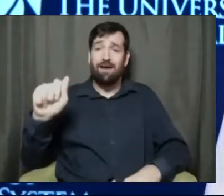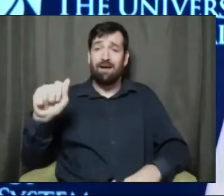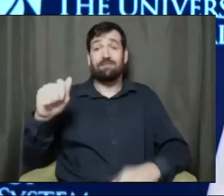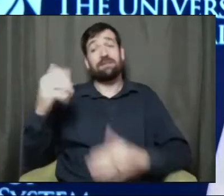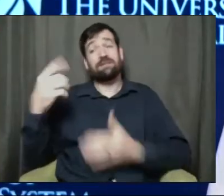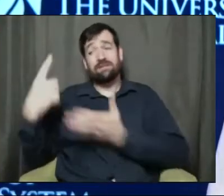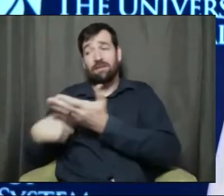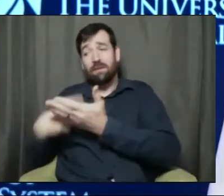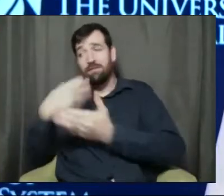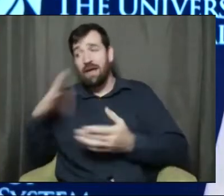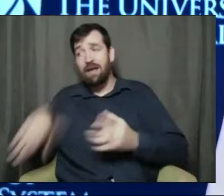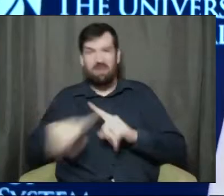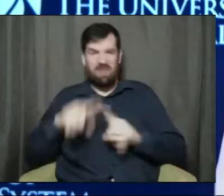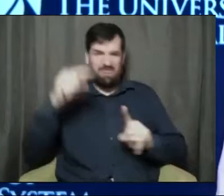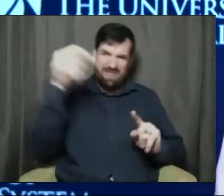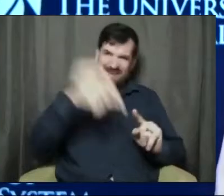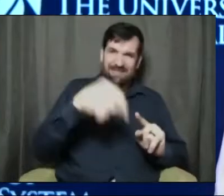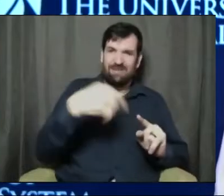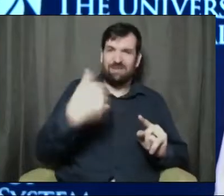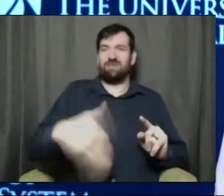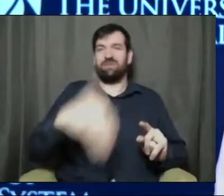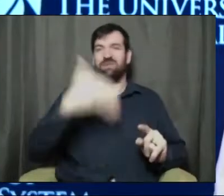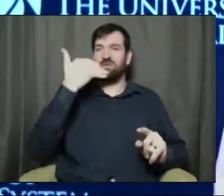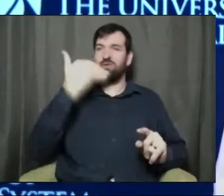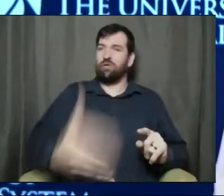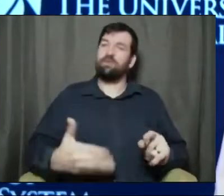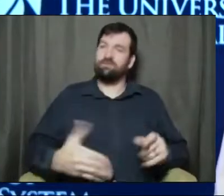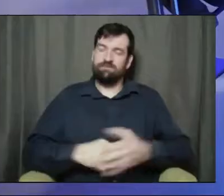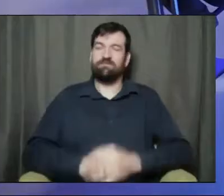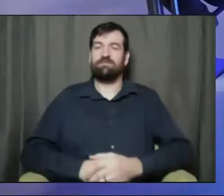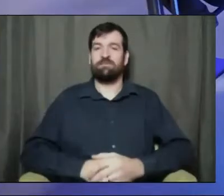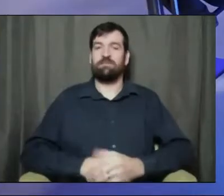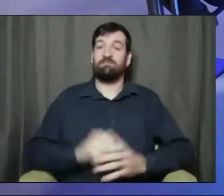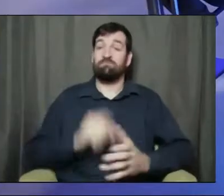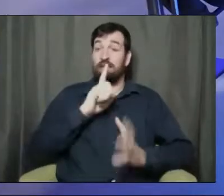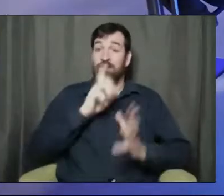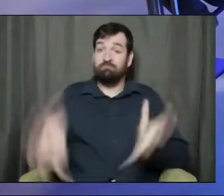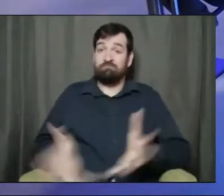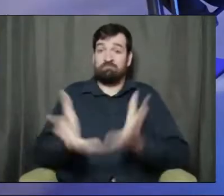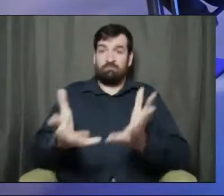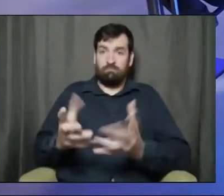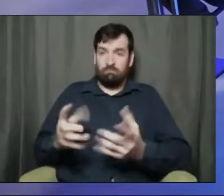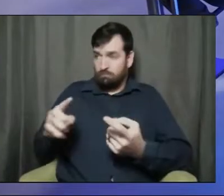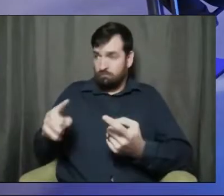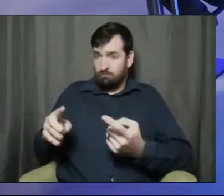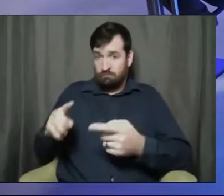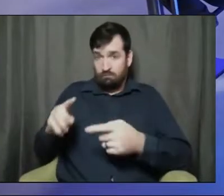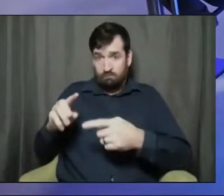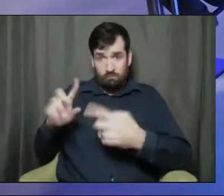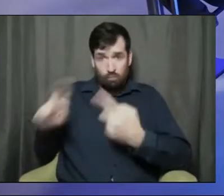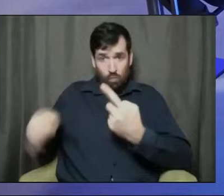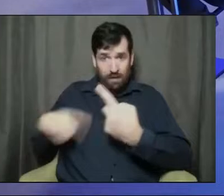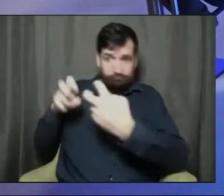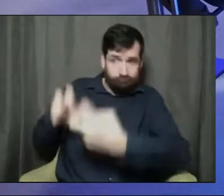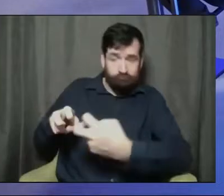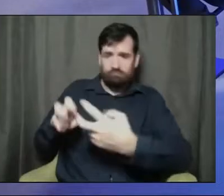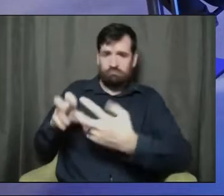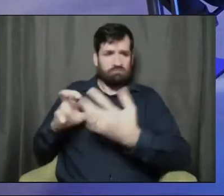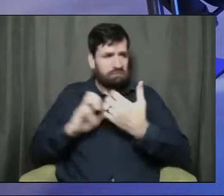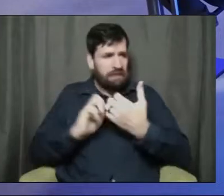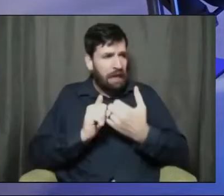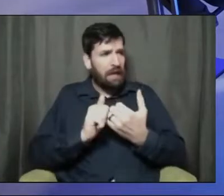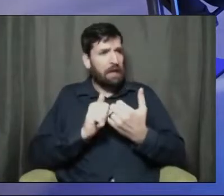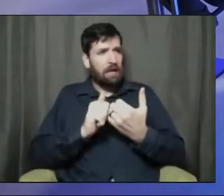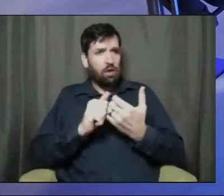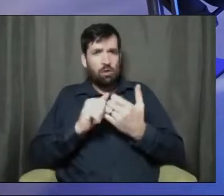are the types of things that's for good and really should be promoted. Would you counsel people, or when they say, well, how do I go about